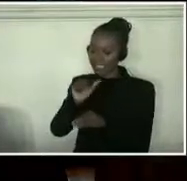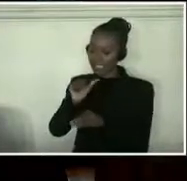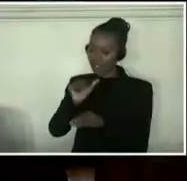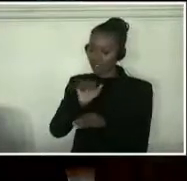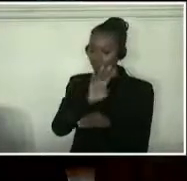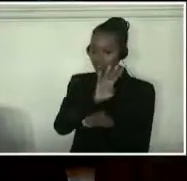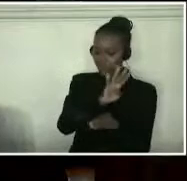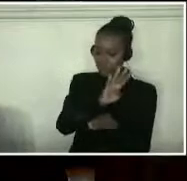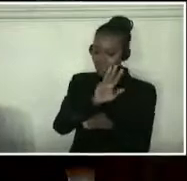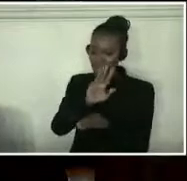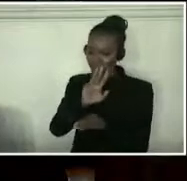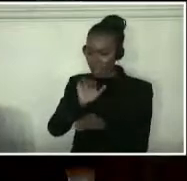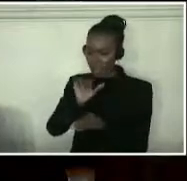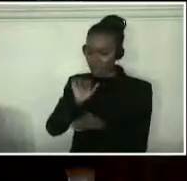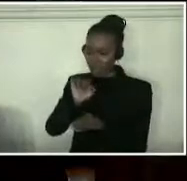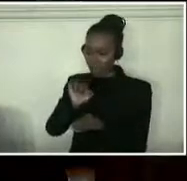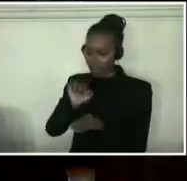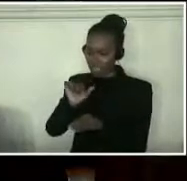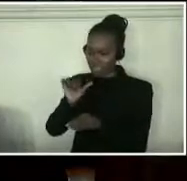bangladeshi